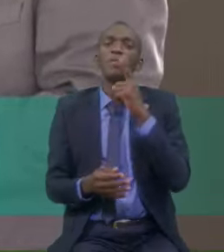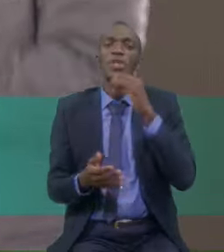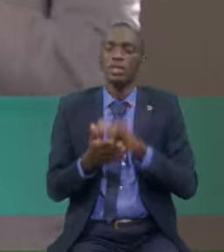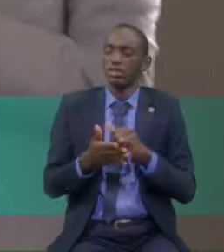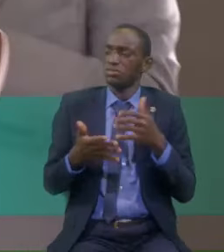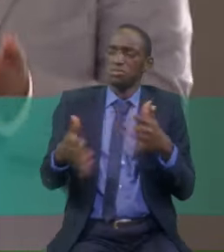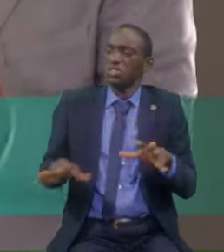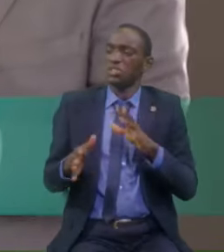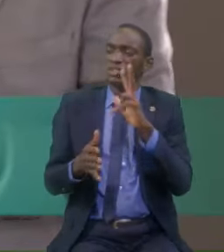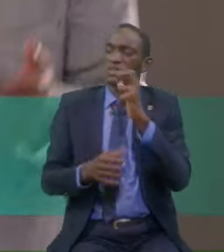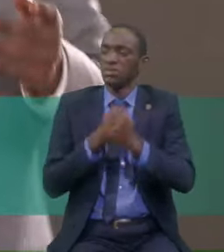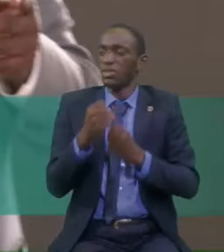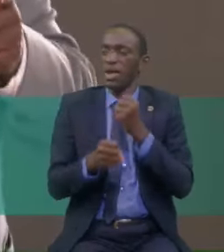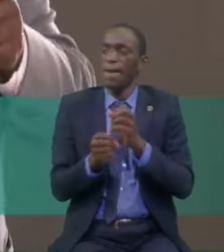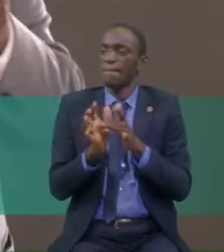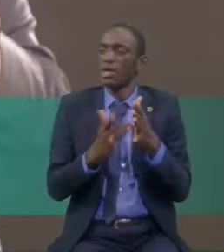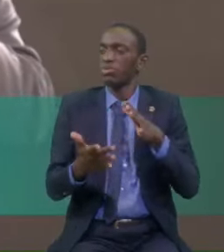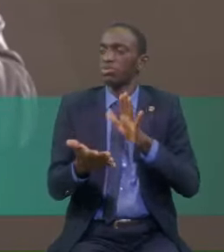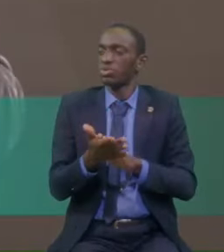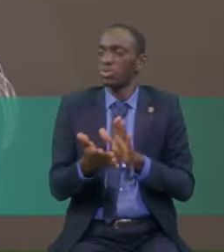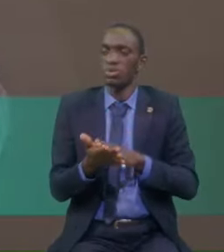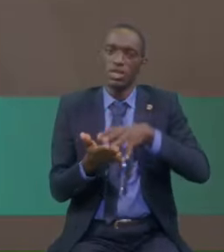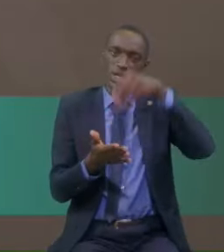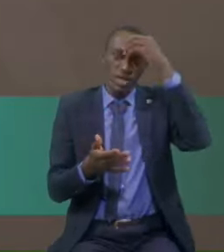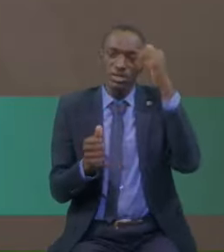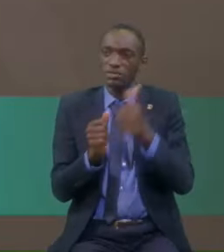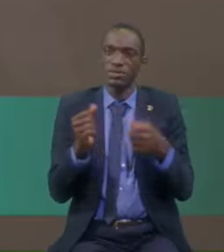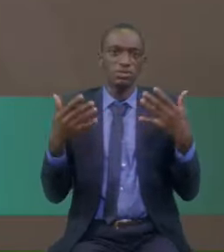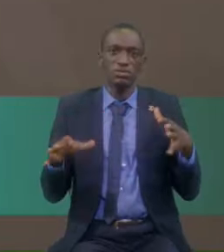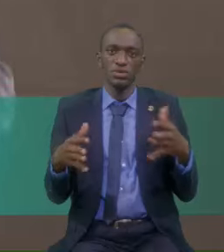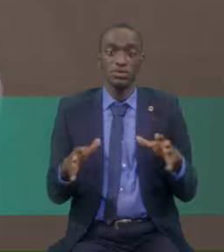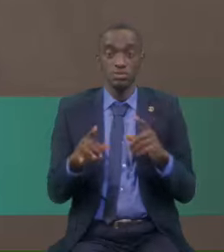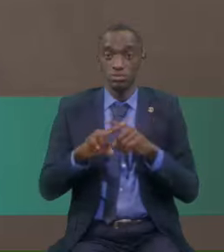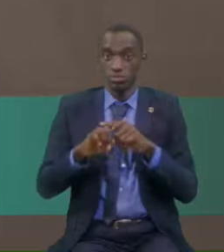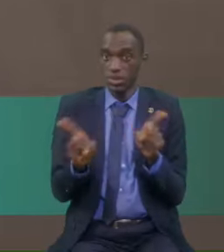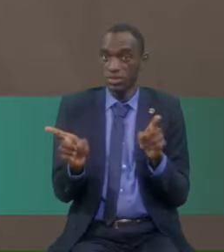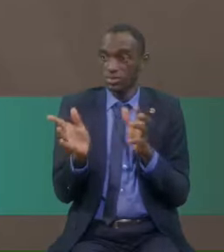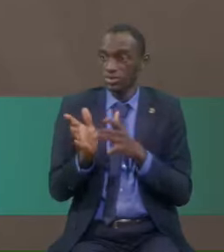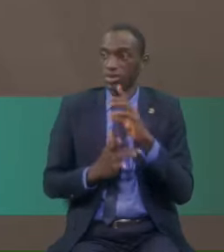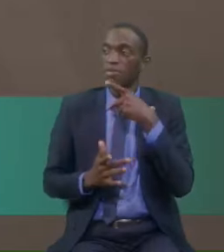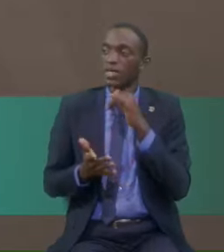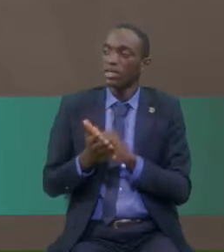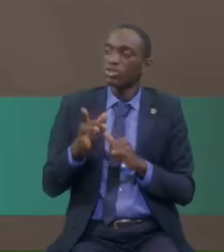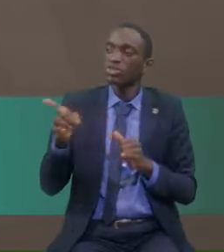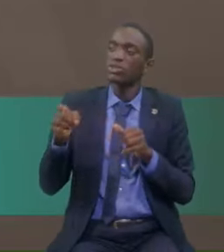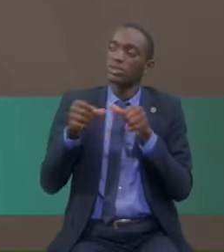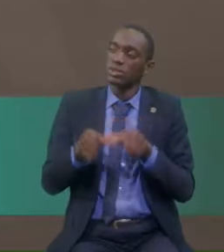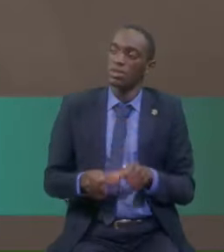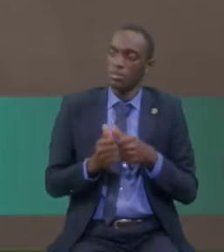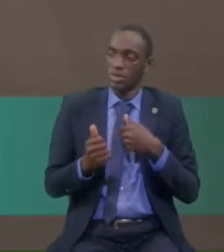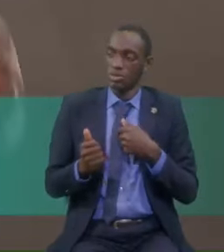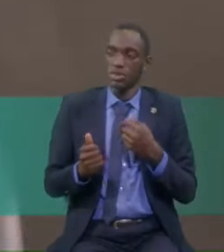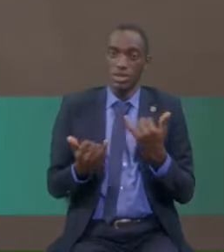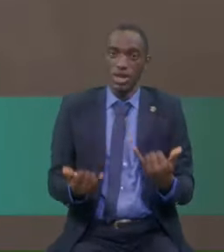learned everything. But Jesus said, you've been with me now 3.5 years, and I have yet many things